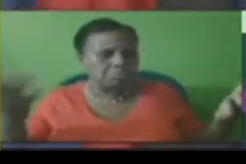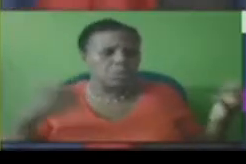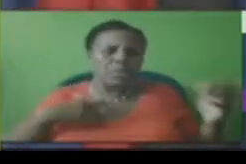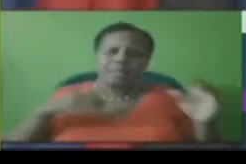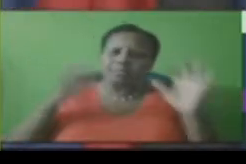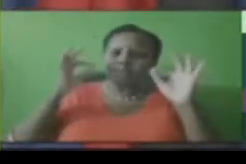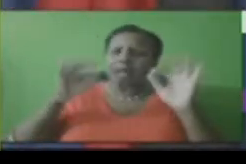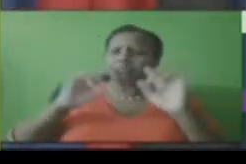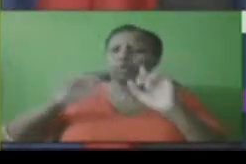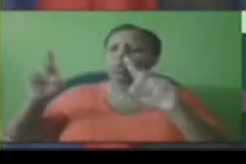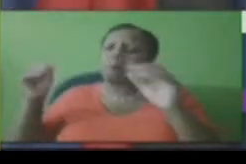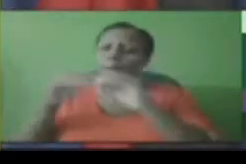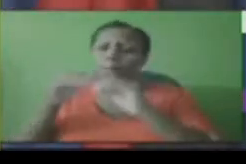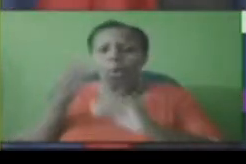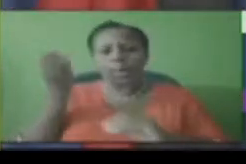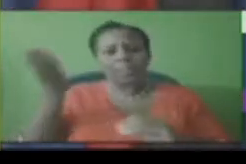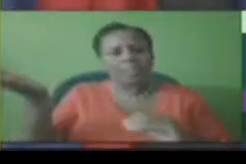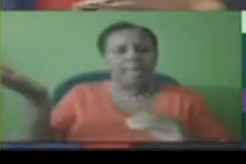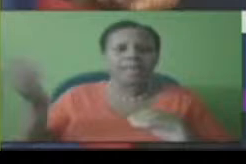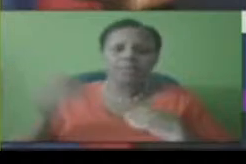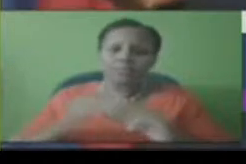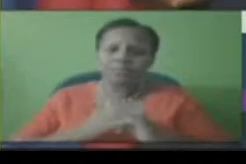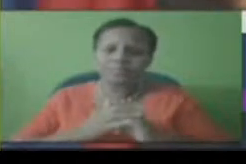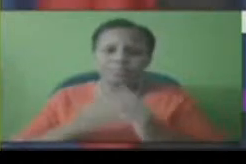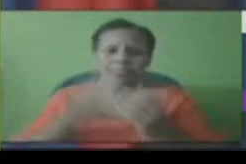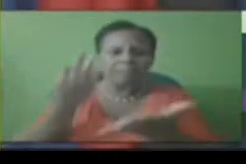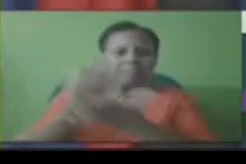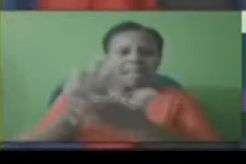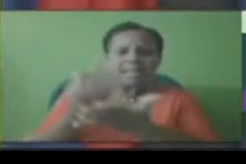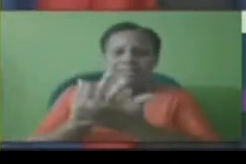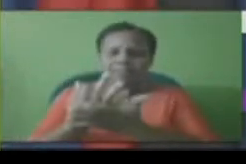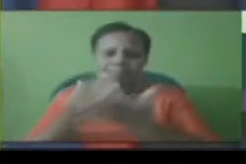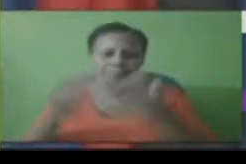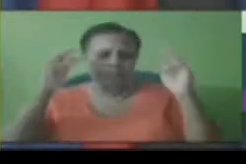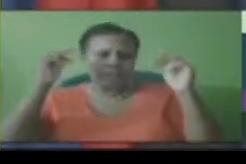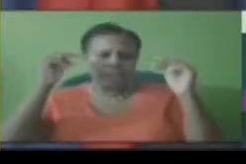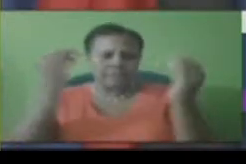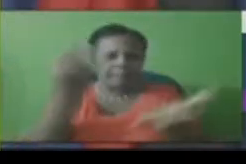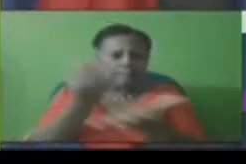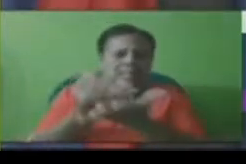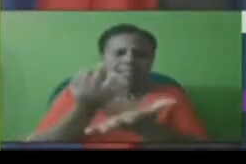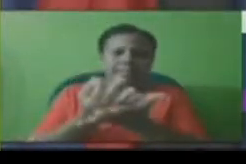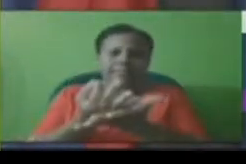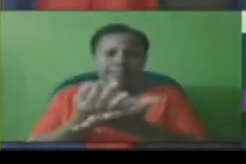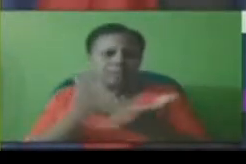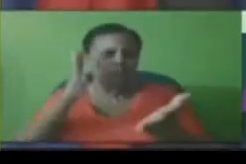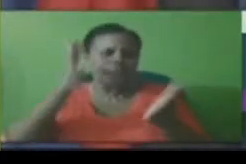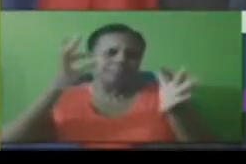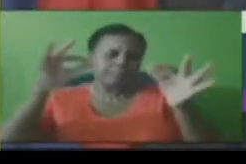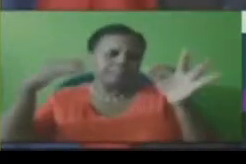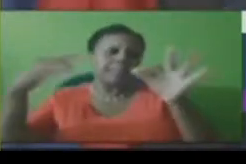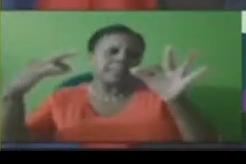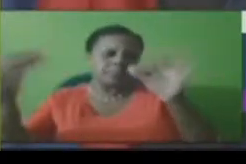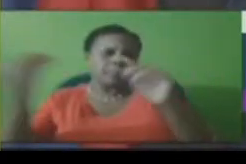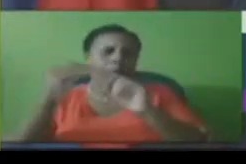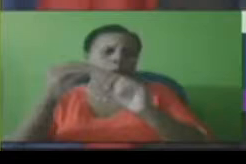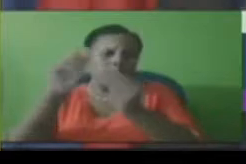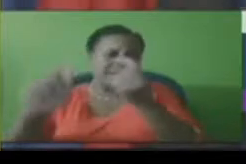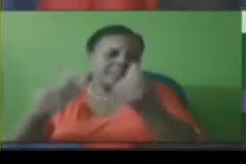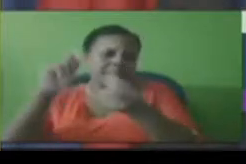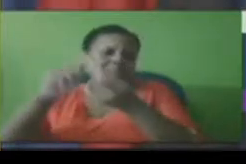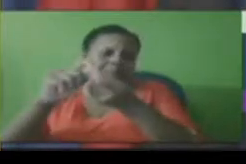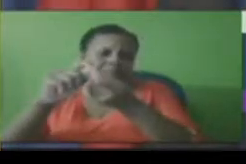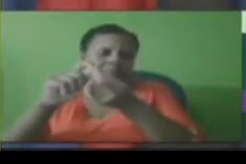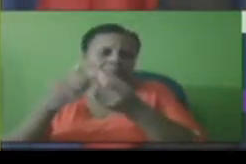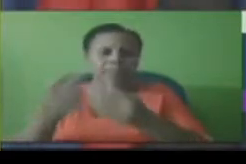Finance can give you the exact figure. You got the exact figure? It's under non-disclosure agreement. Oh yeah, that's another thing with these suppliers